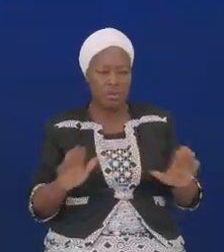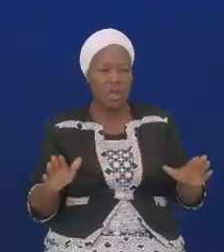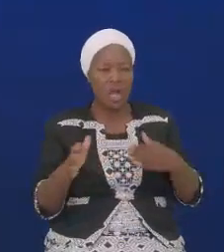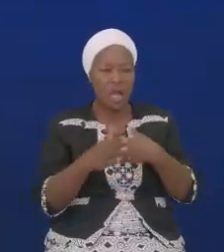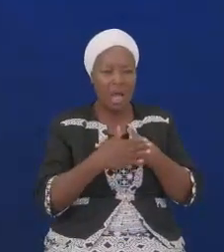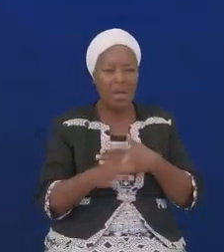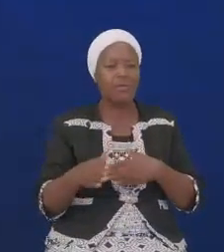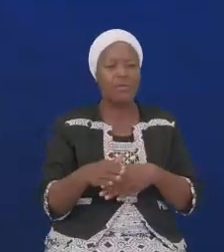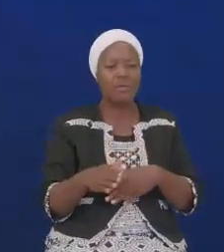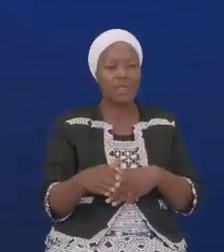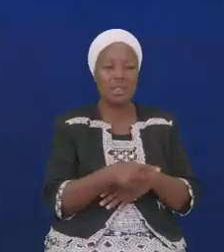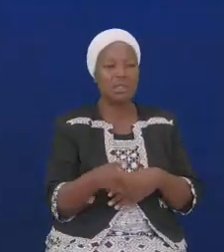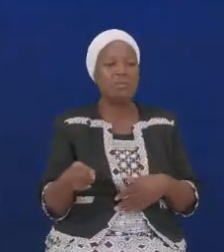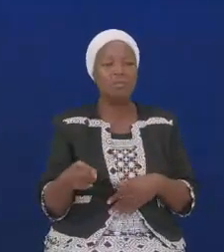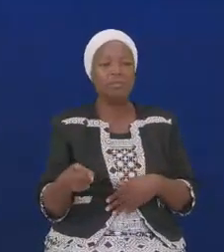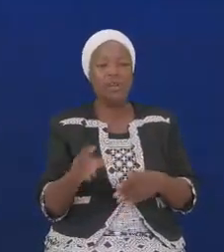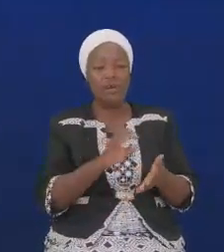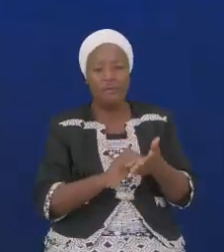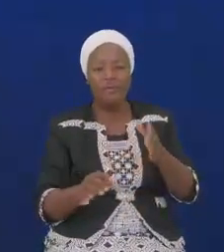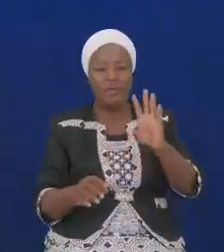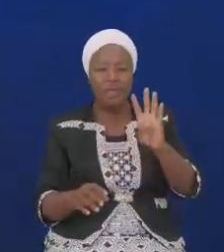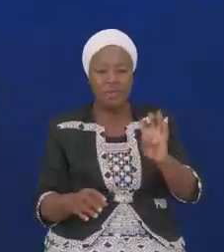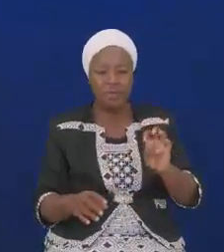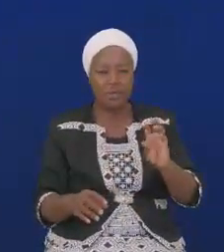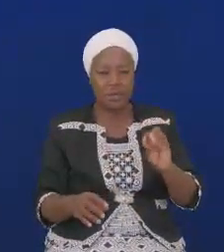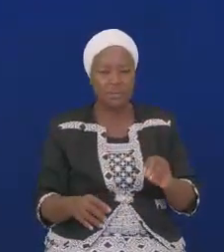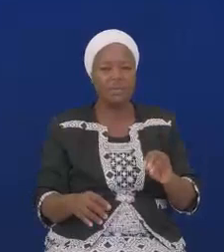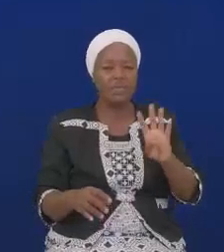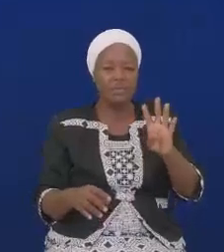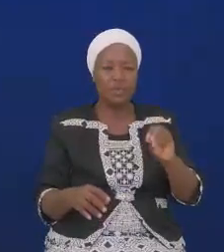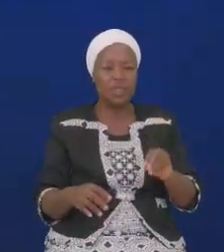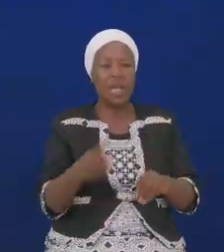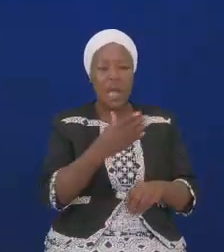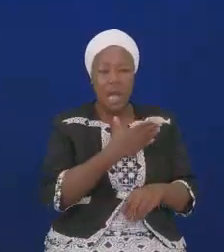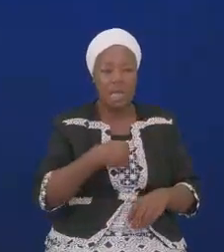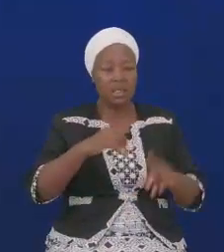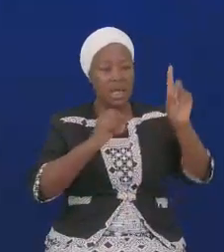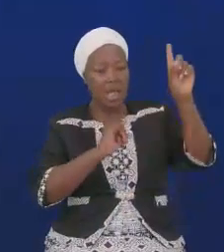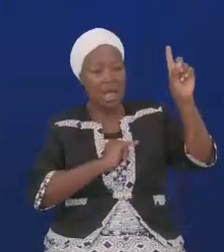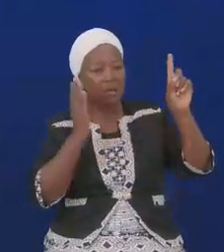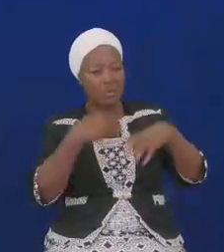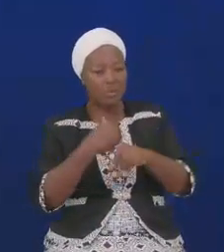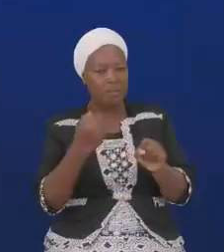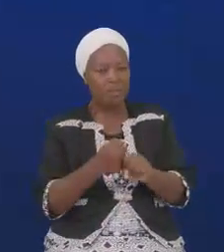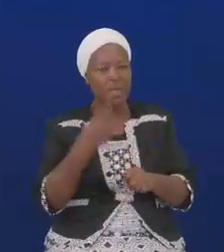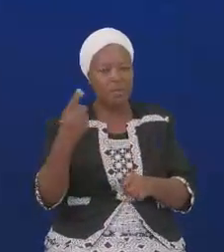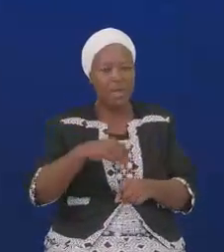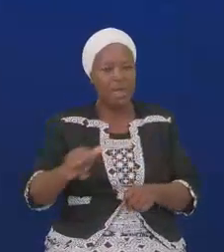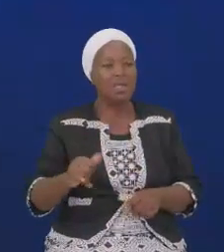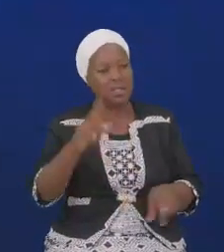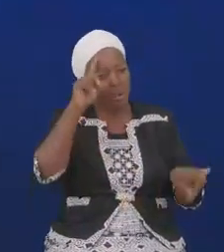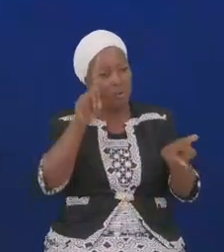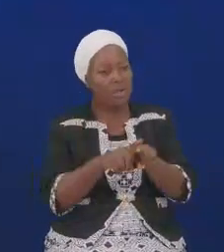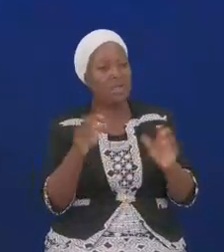verse 40, it tells us in verse 40, and I will make an everlasting covenant with them, and I